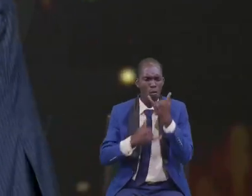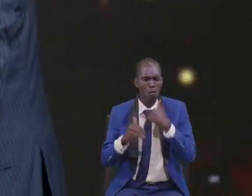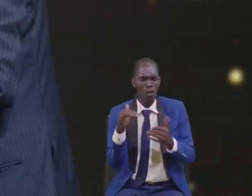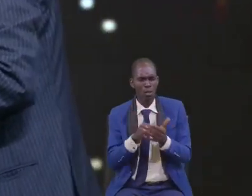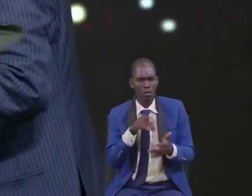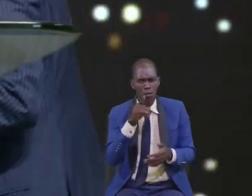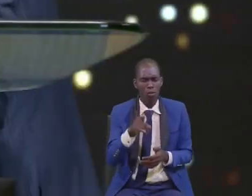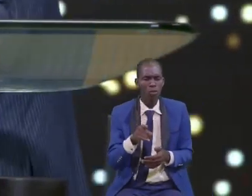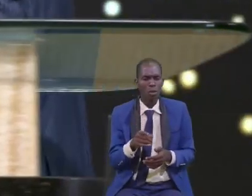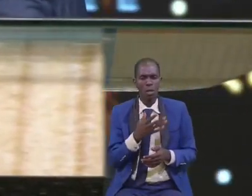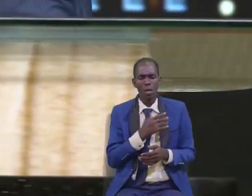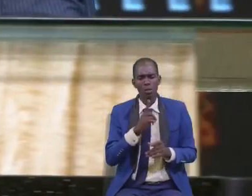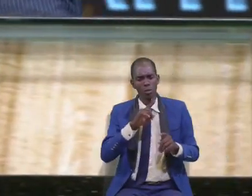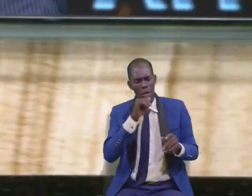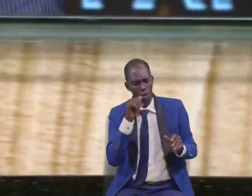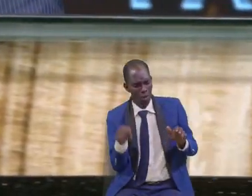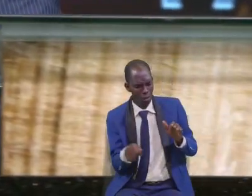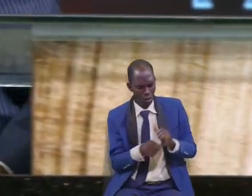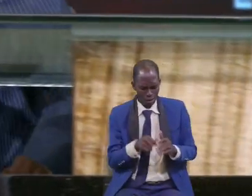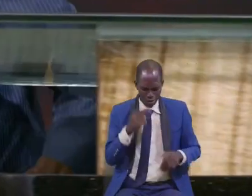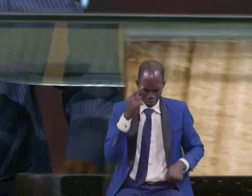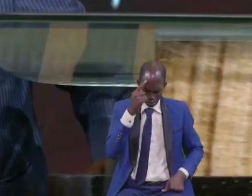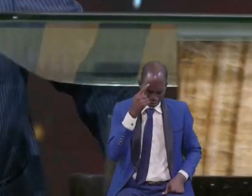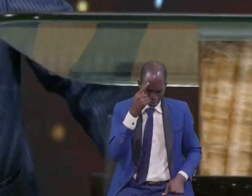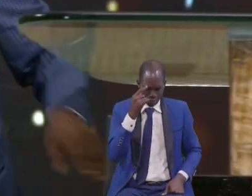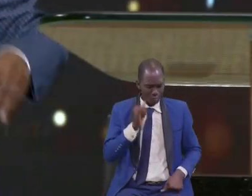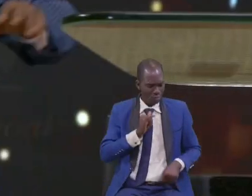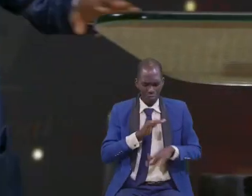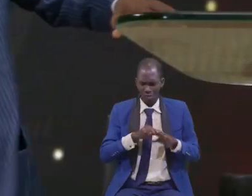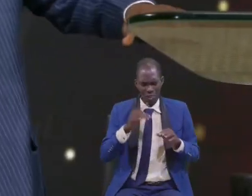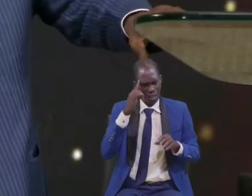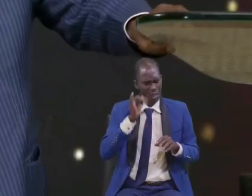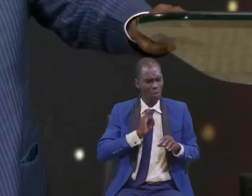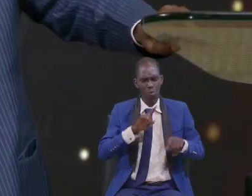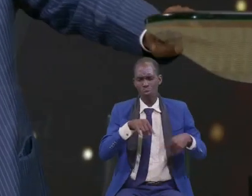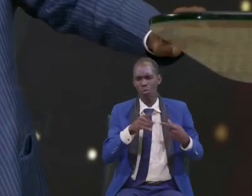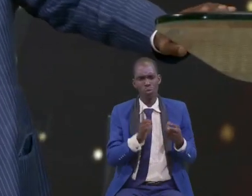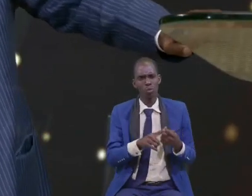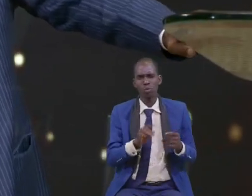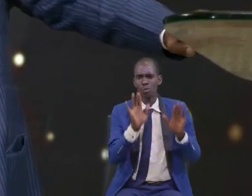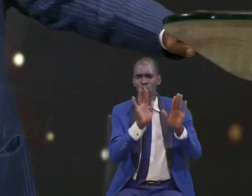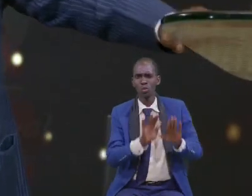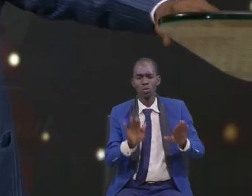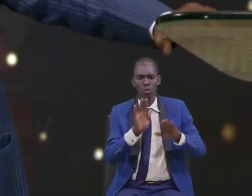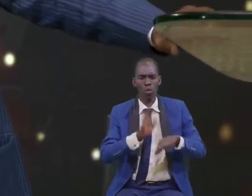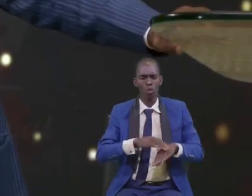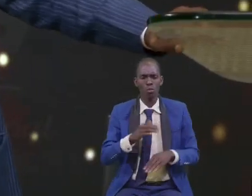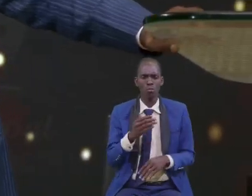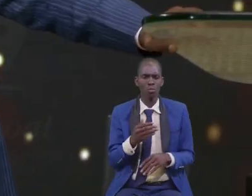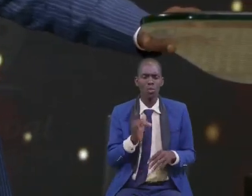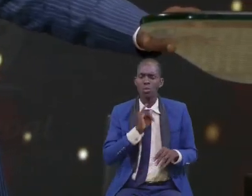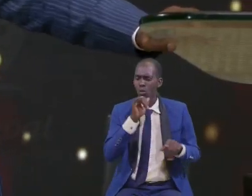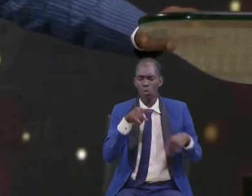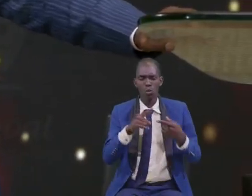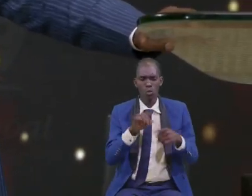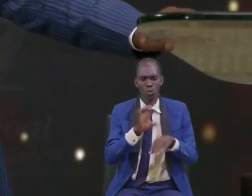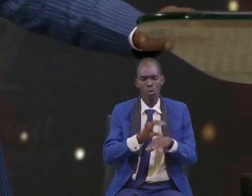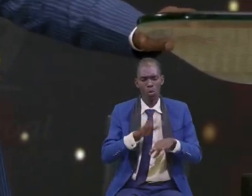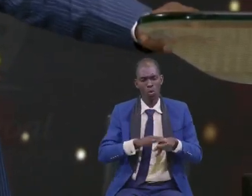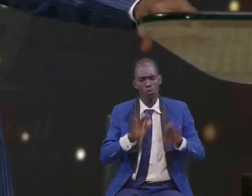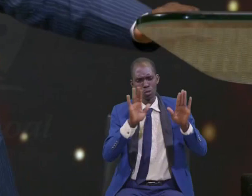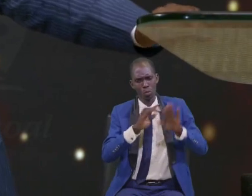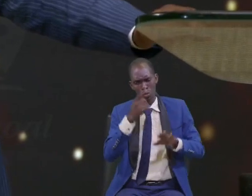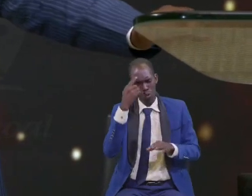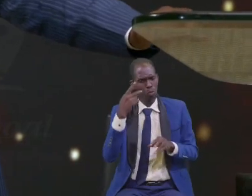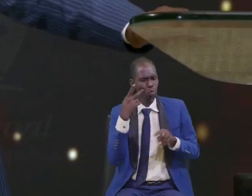into a corner and then say, I don't think I will be going to a Sunday fellowship. I don't think I'll be going to church. Because look at the way